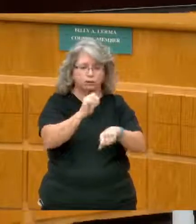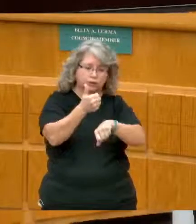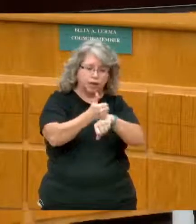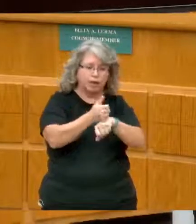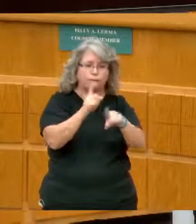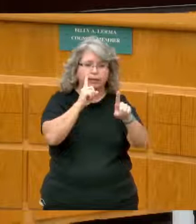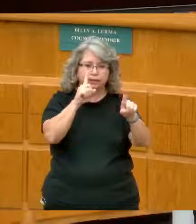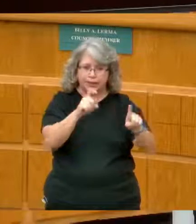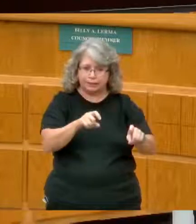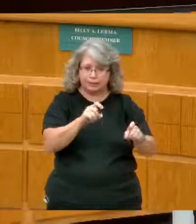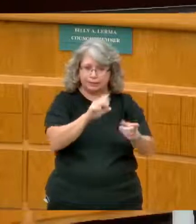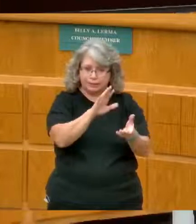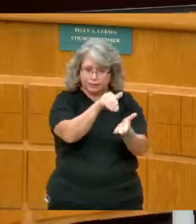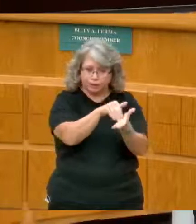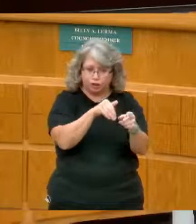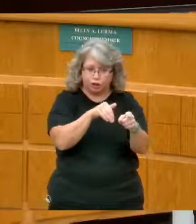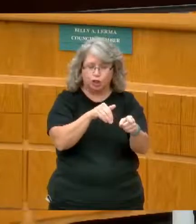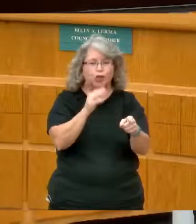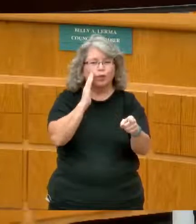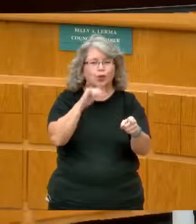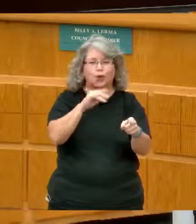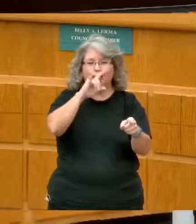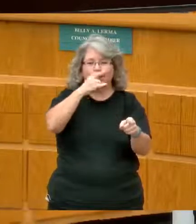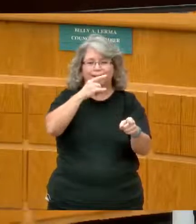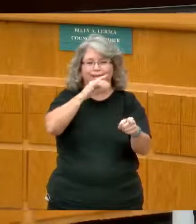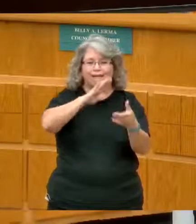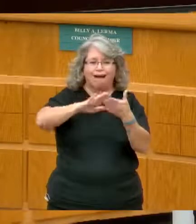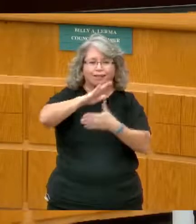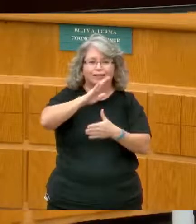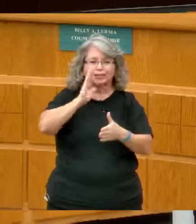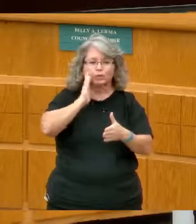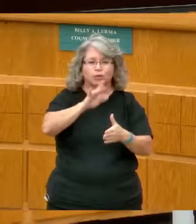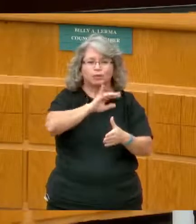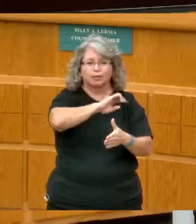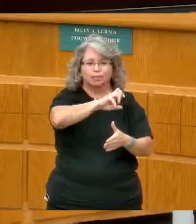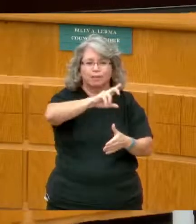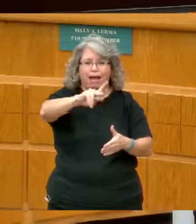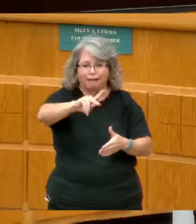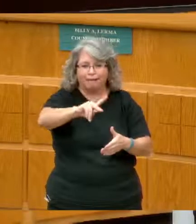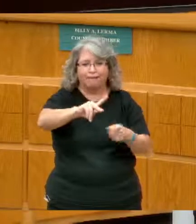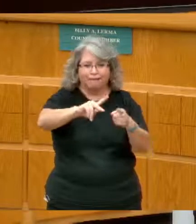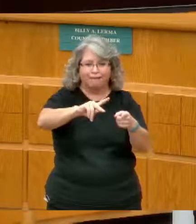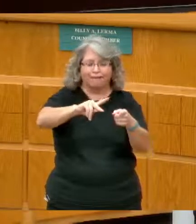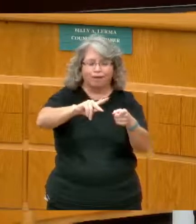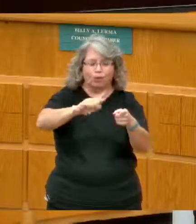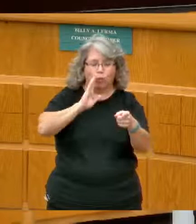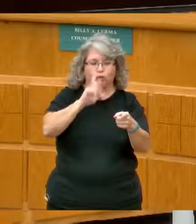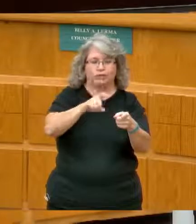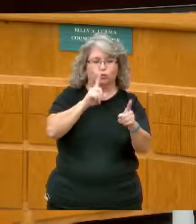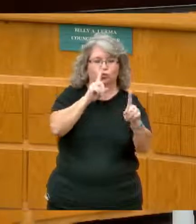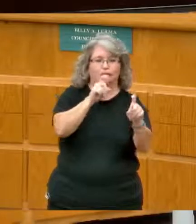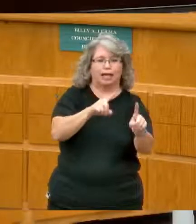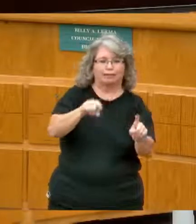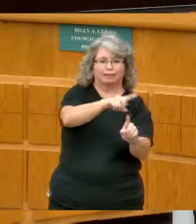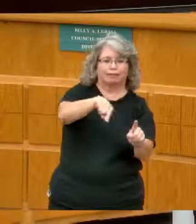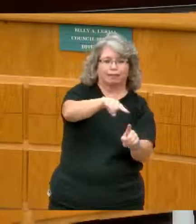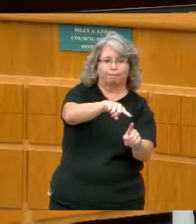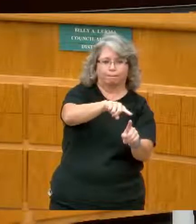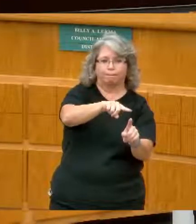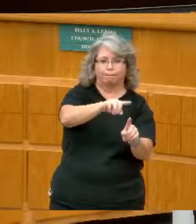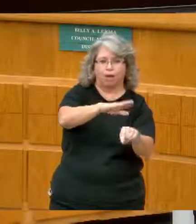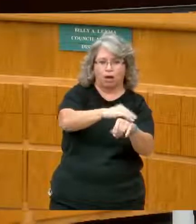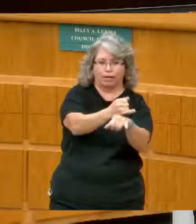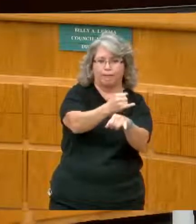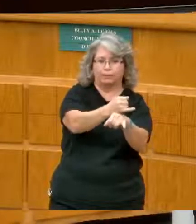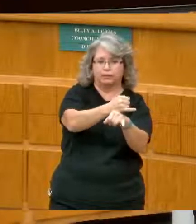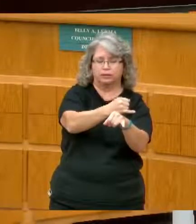those kids come back to school from winter break, that's going to be a need as well. All of these actions are to prepare